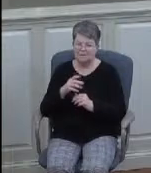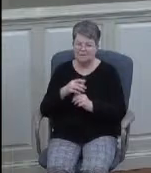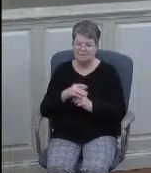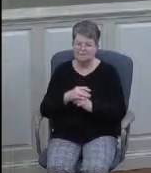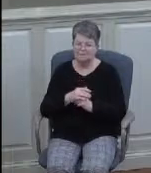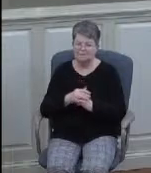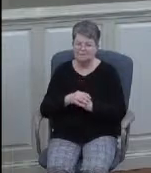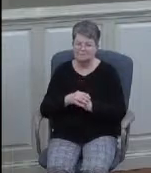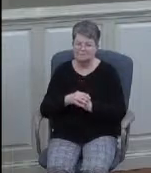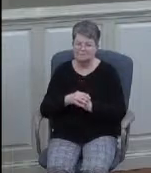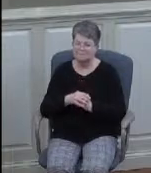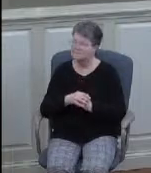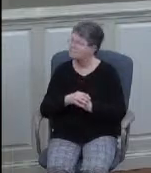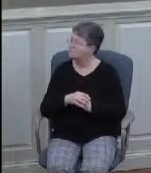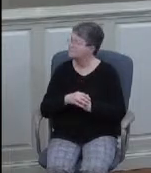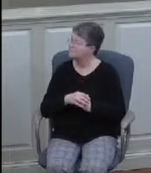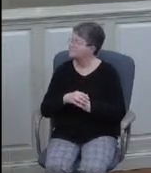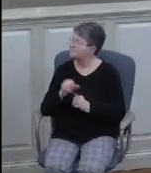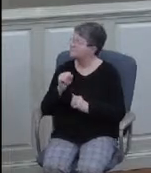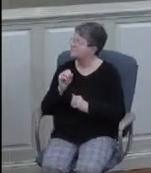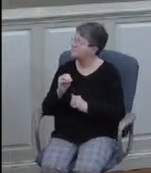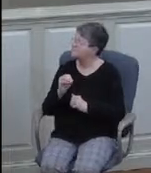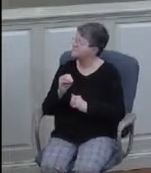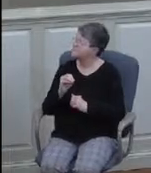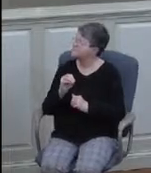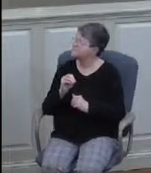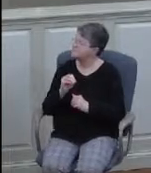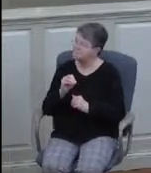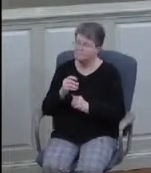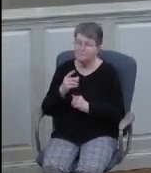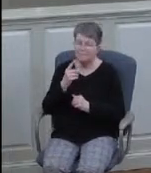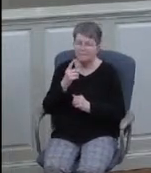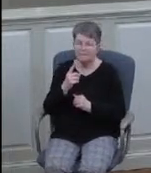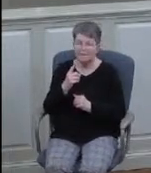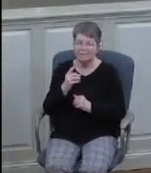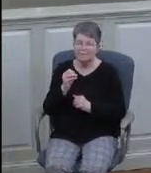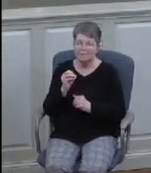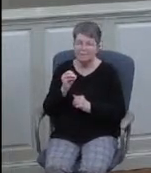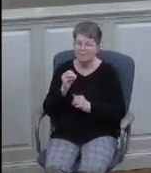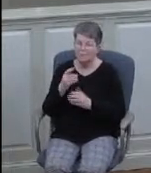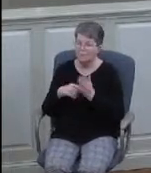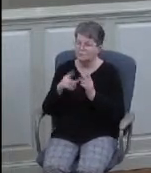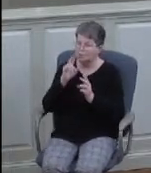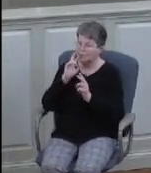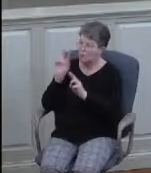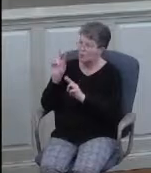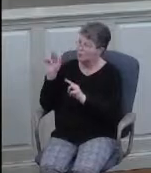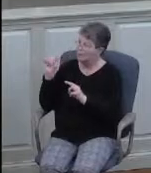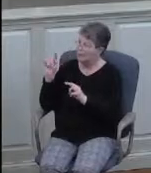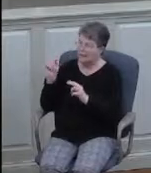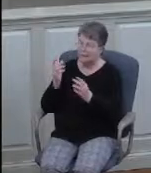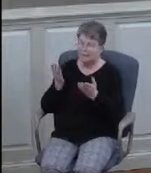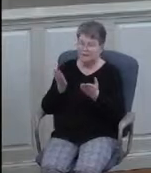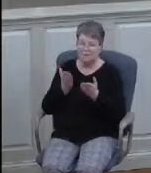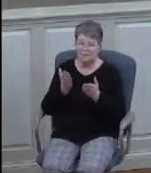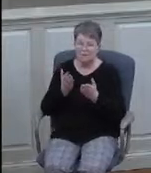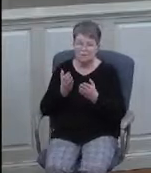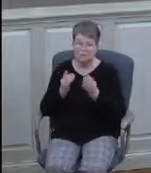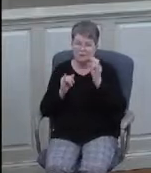left. So, one of the, what you're looking at here is,